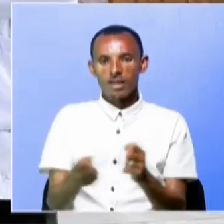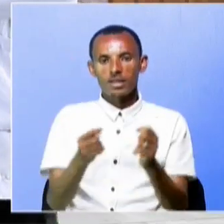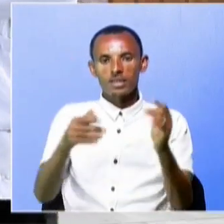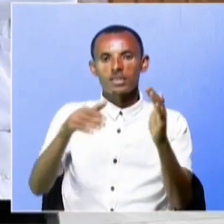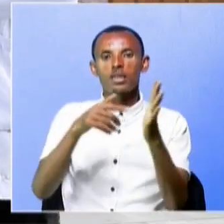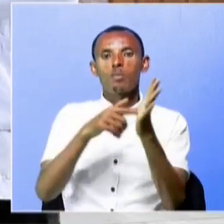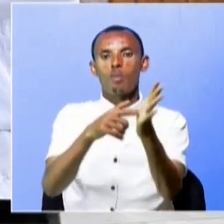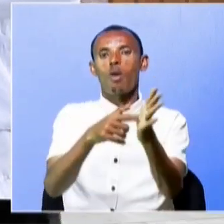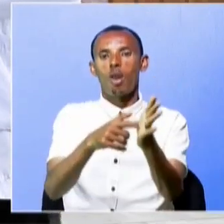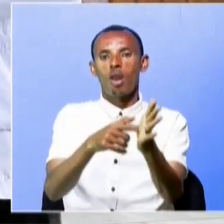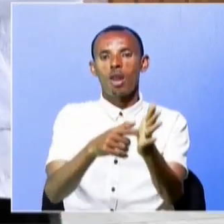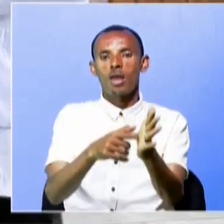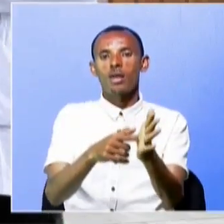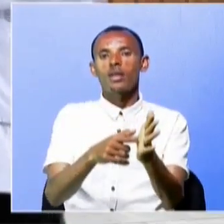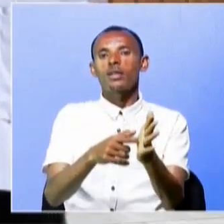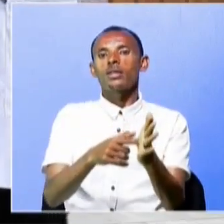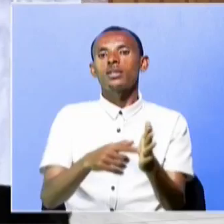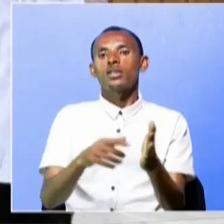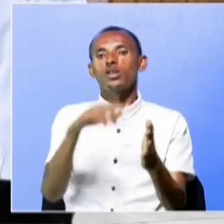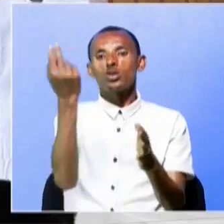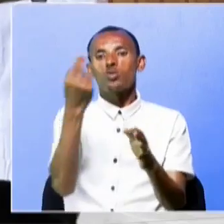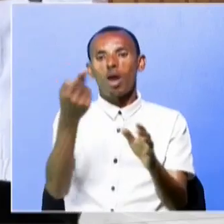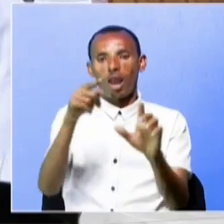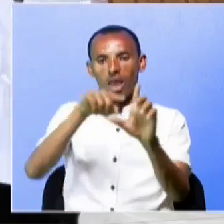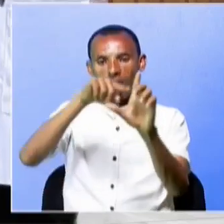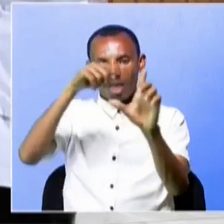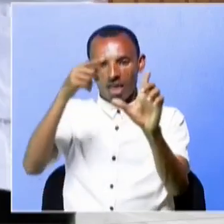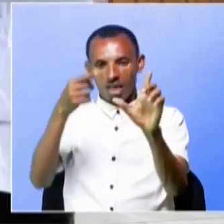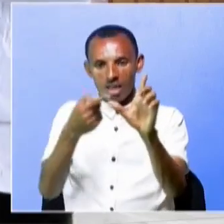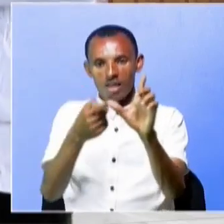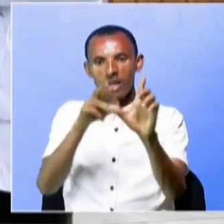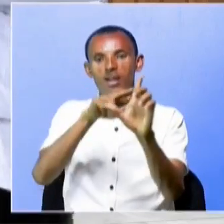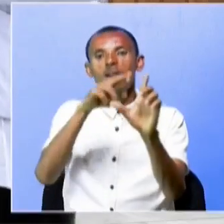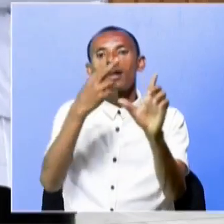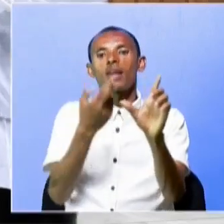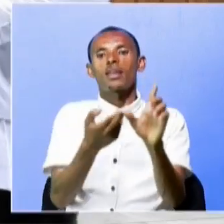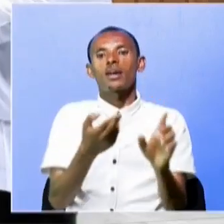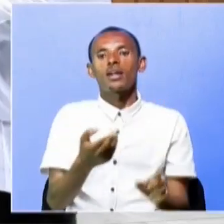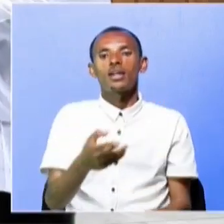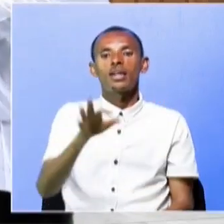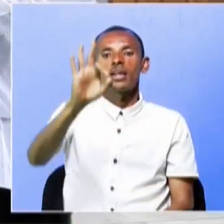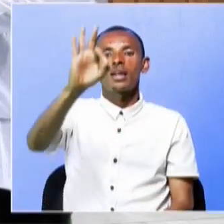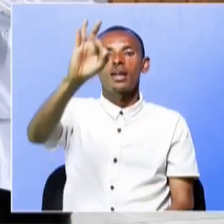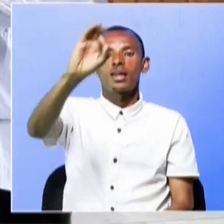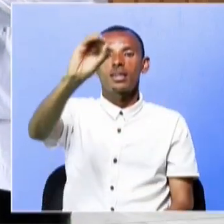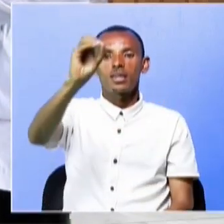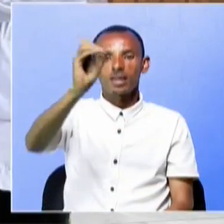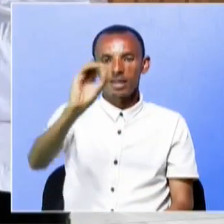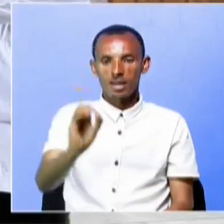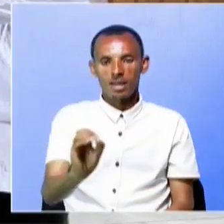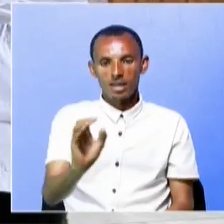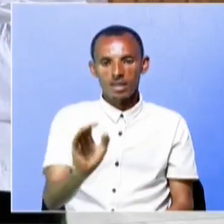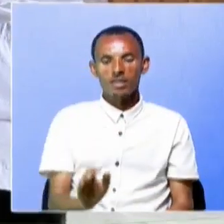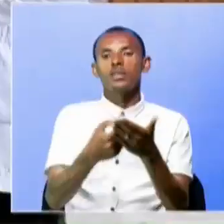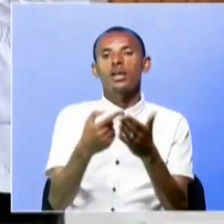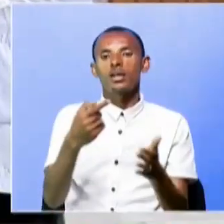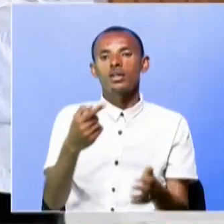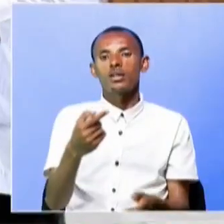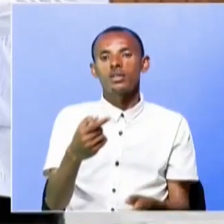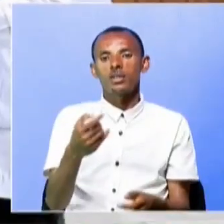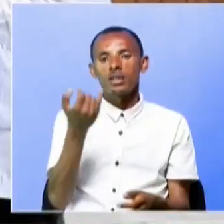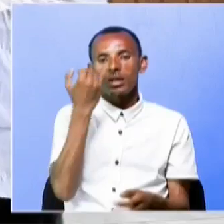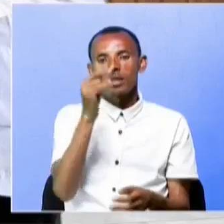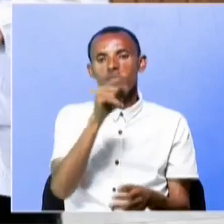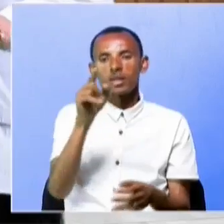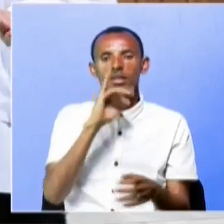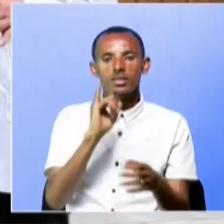is a symbol that we usually use to represent 90 degree, right? So if there